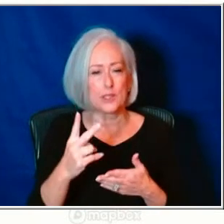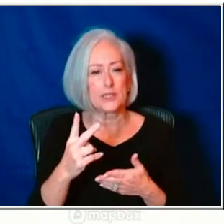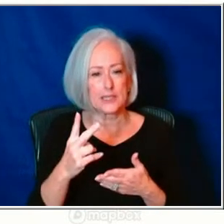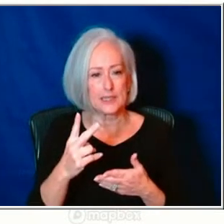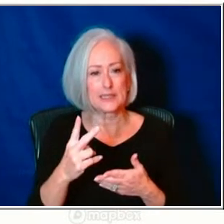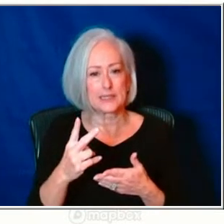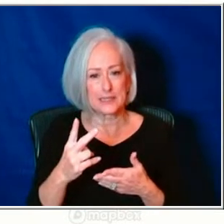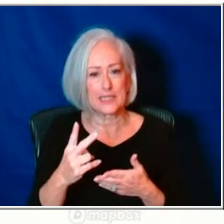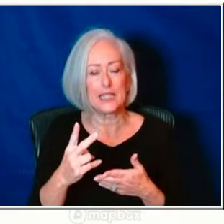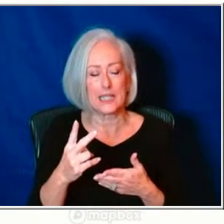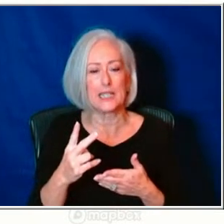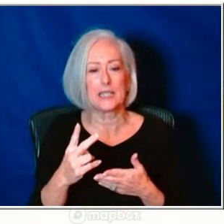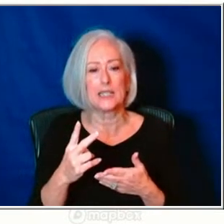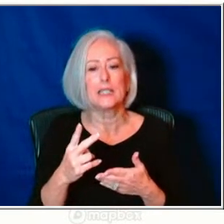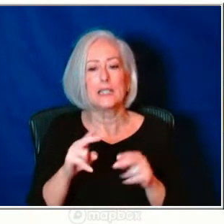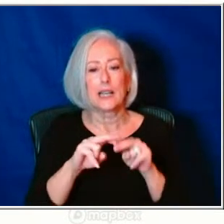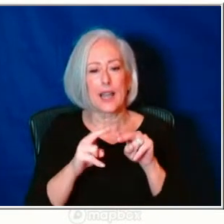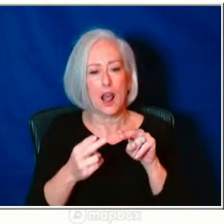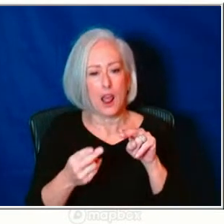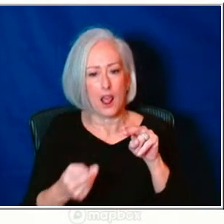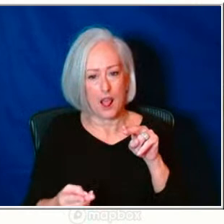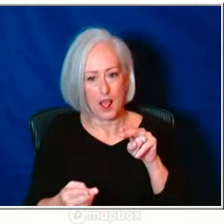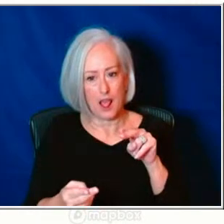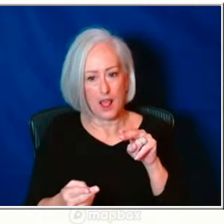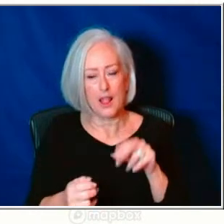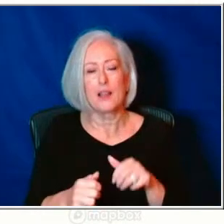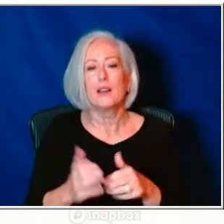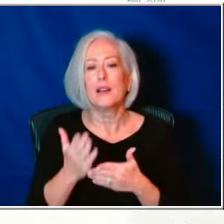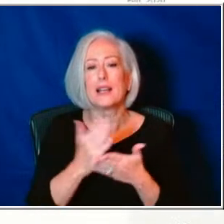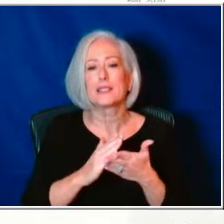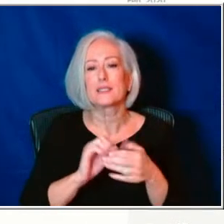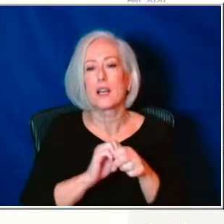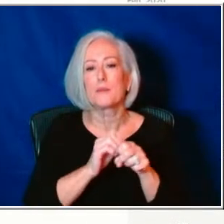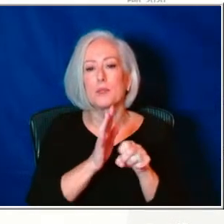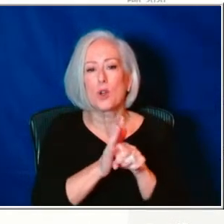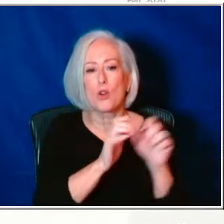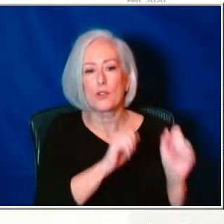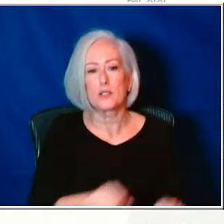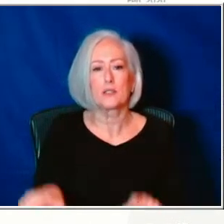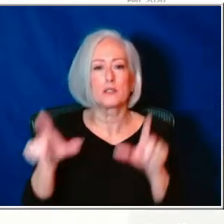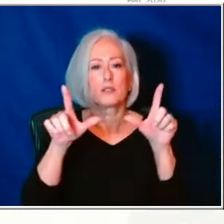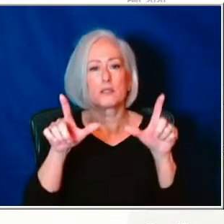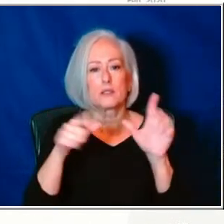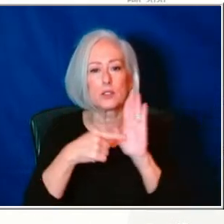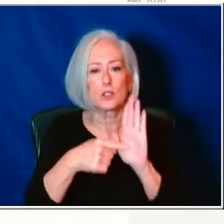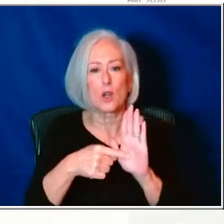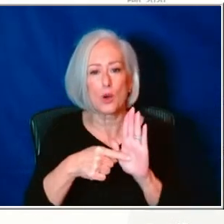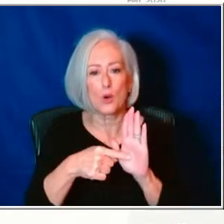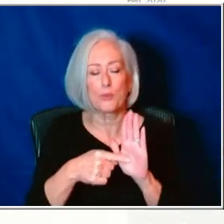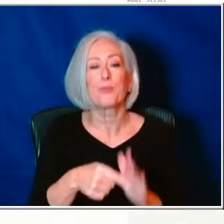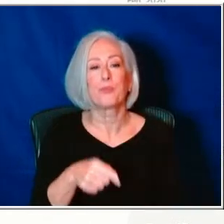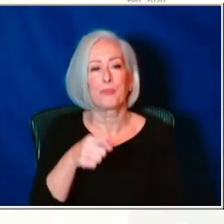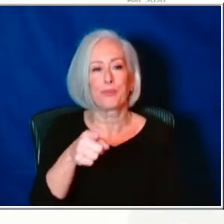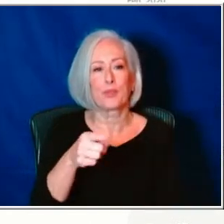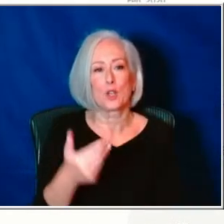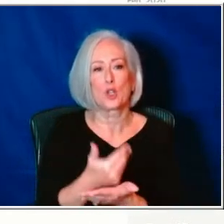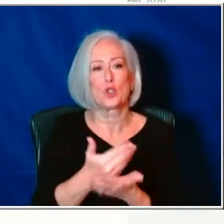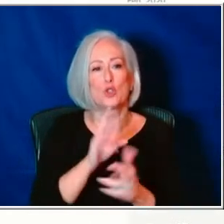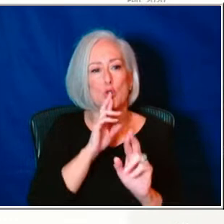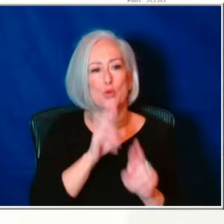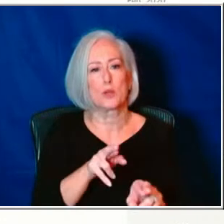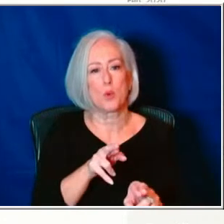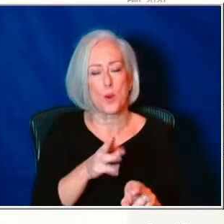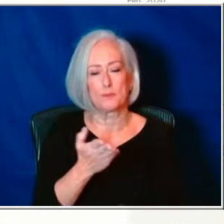regular basis. And I think we have a couple of other COVID screenshots if you can pop up. Right. So this is the new reported cases.